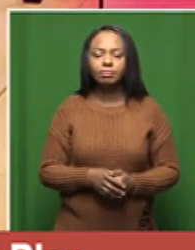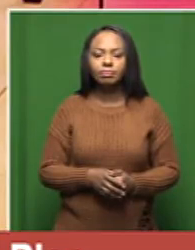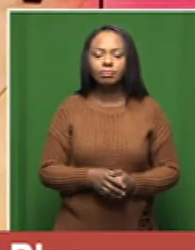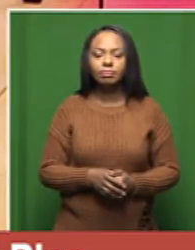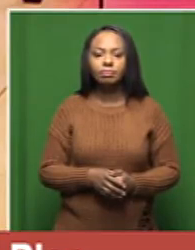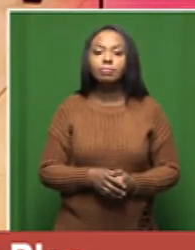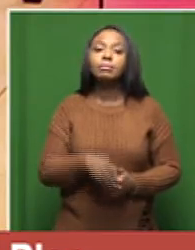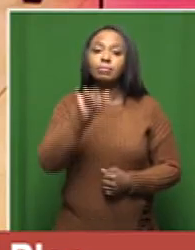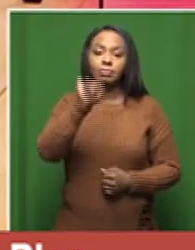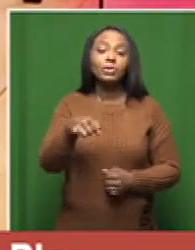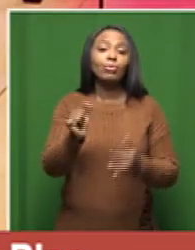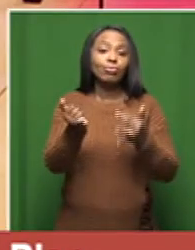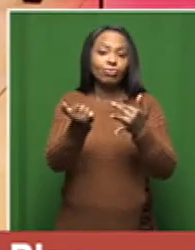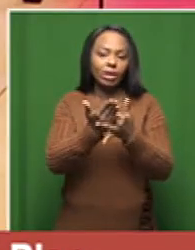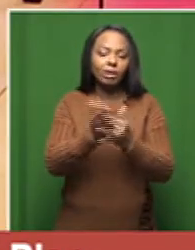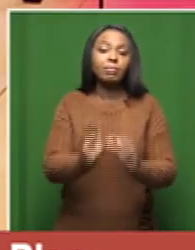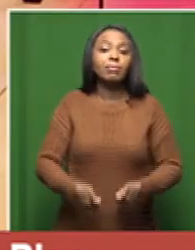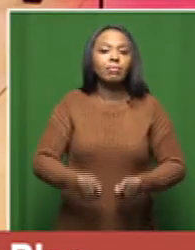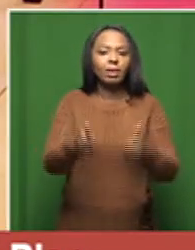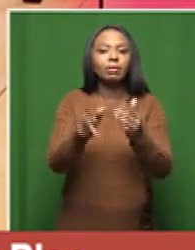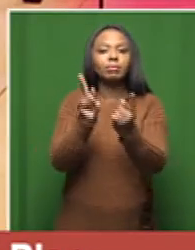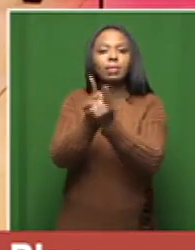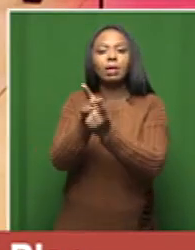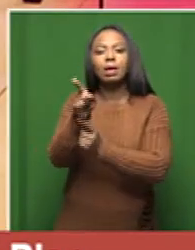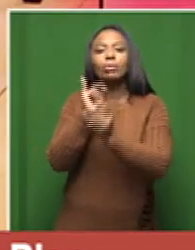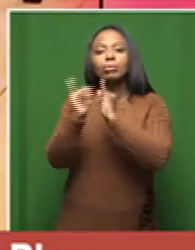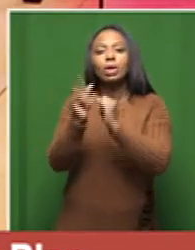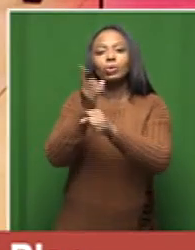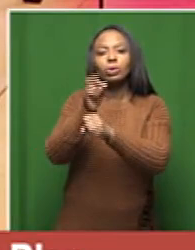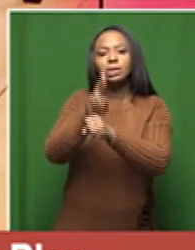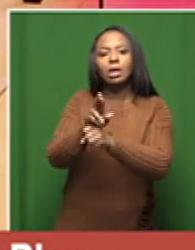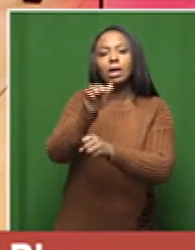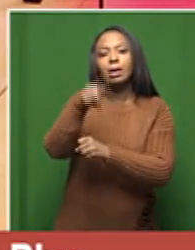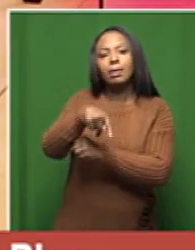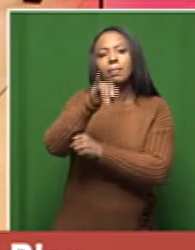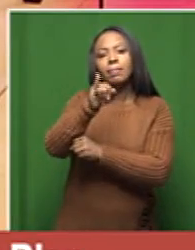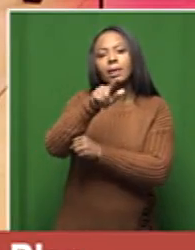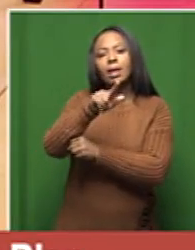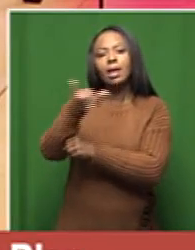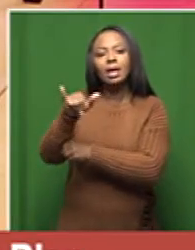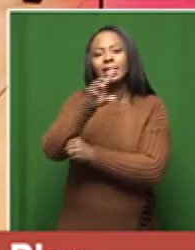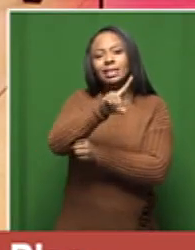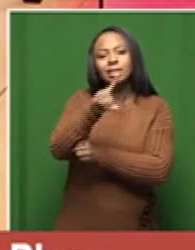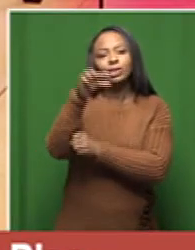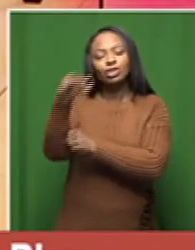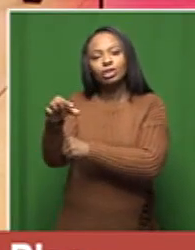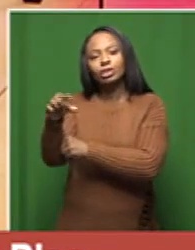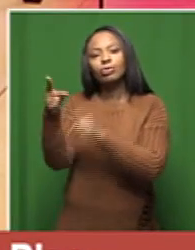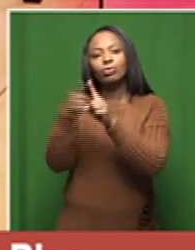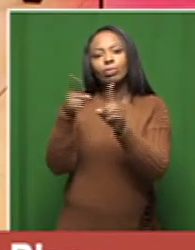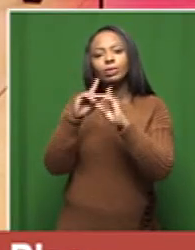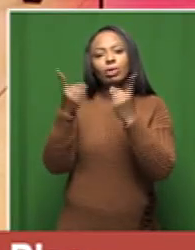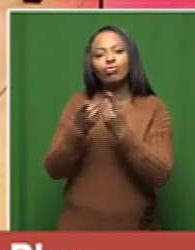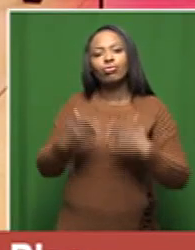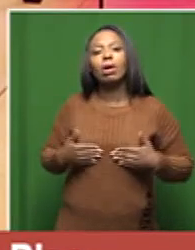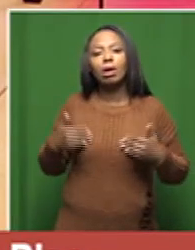Now, after the break, we'll be speaking to Dr. Anban Pillay, the Deputy Director General of Health at the National